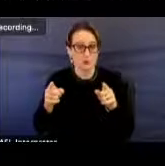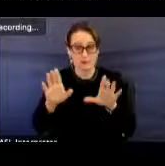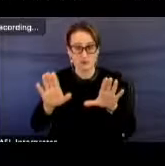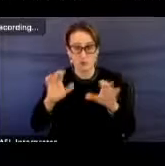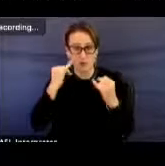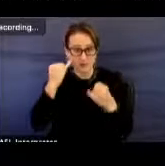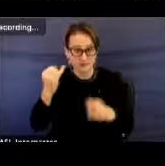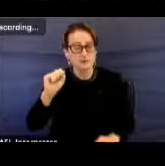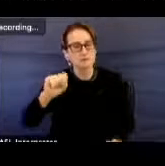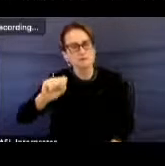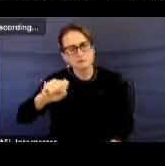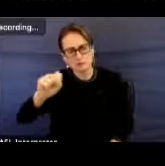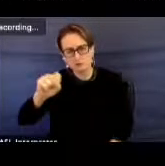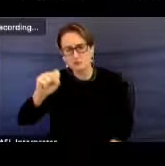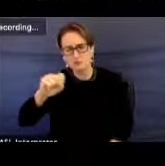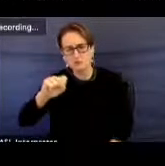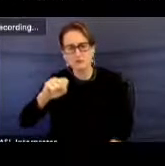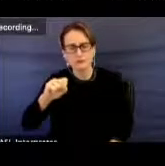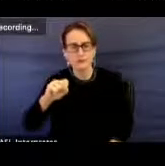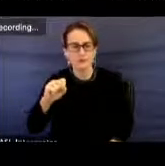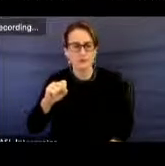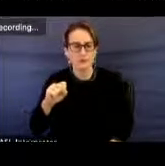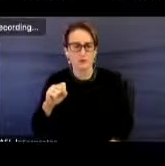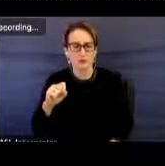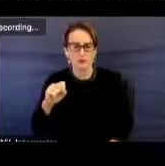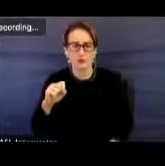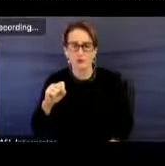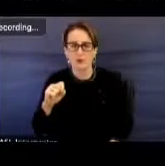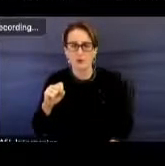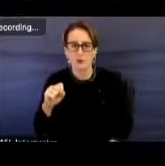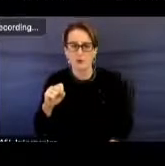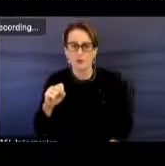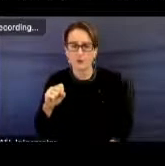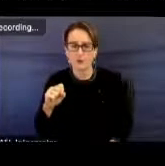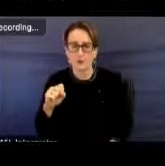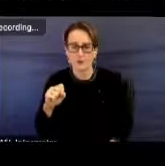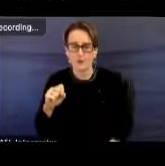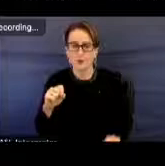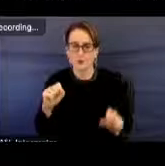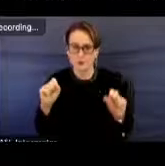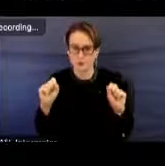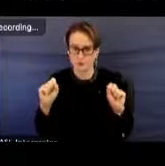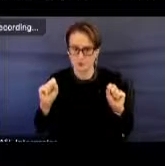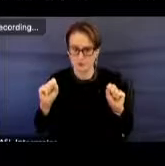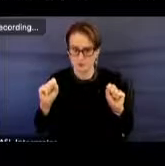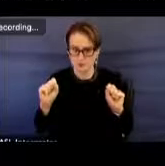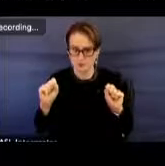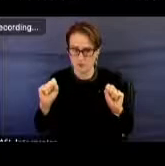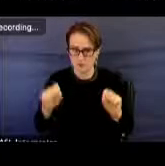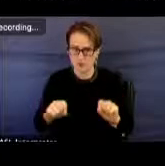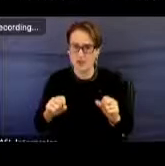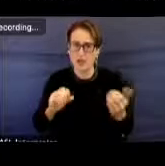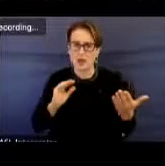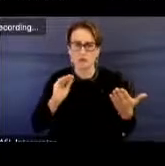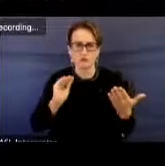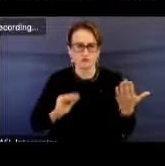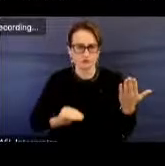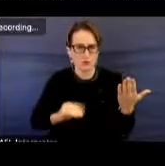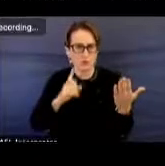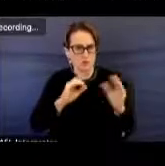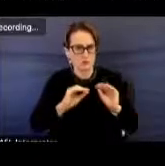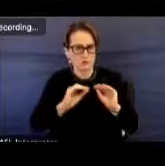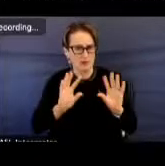we could absolutely essentially incorporate those clarifying changes, as you say, Commissioner Toledo,